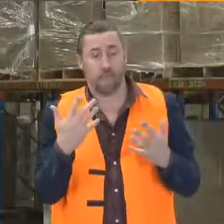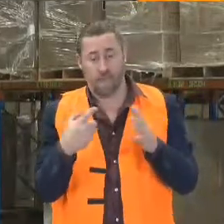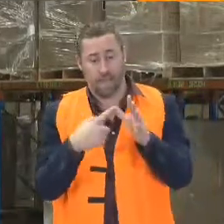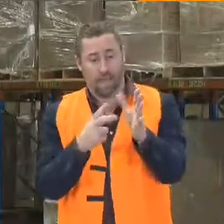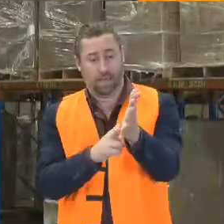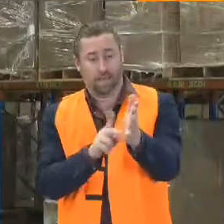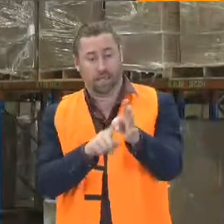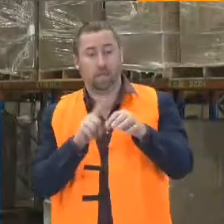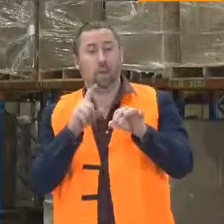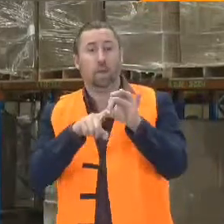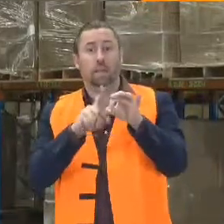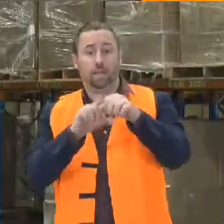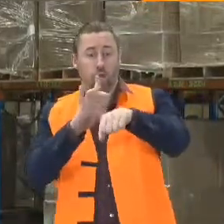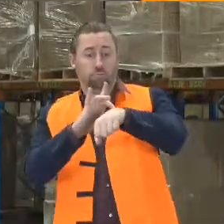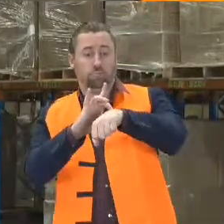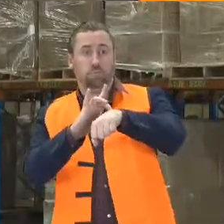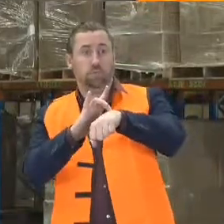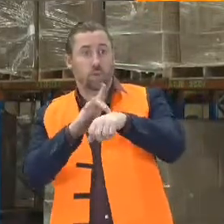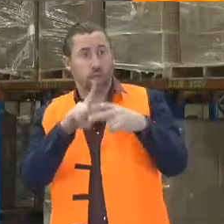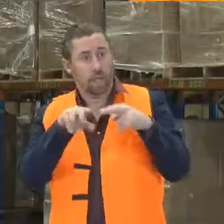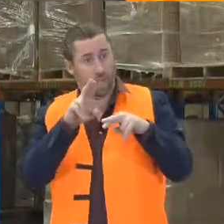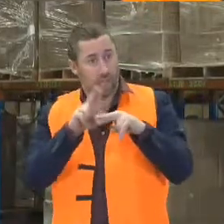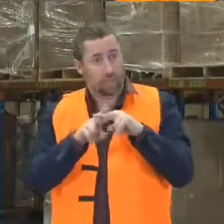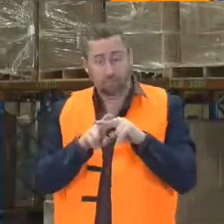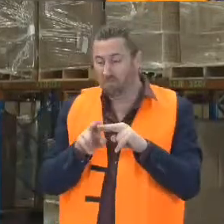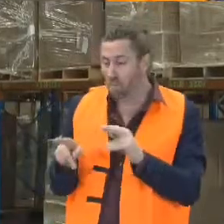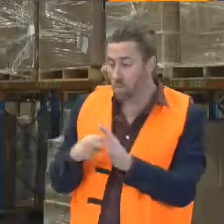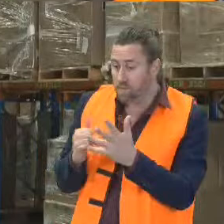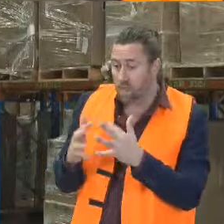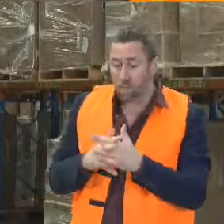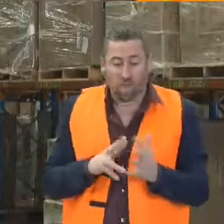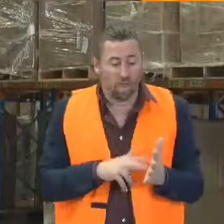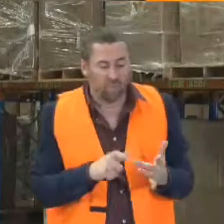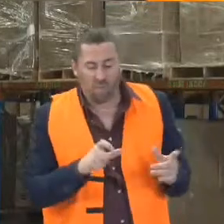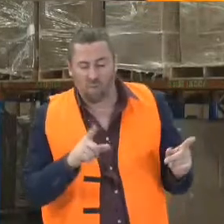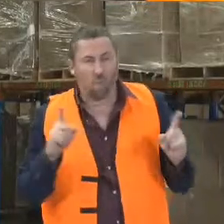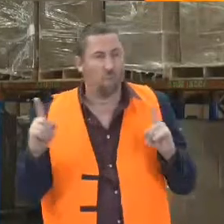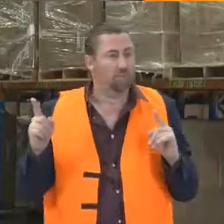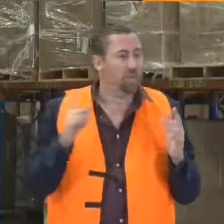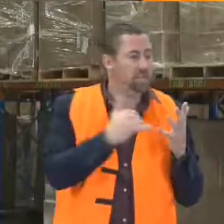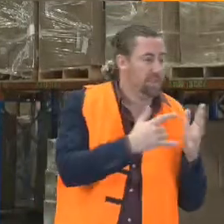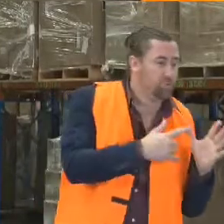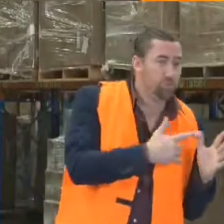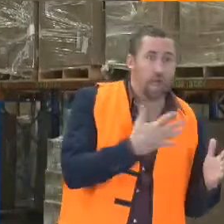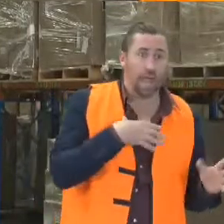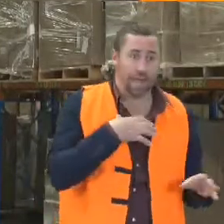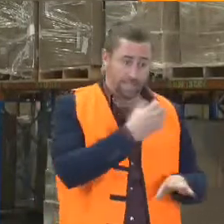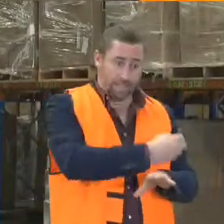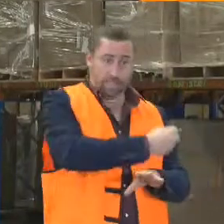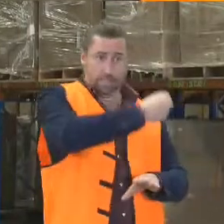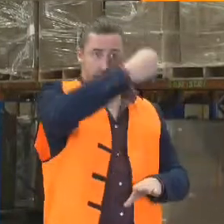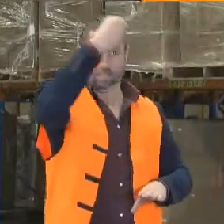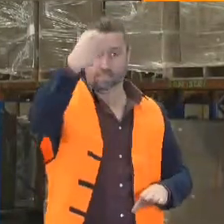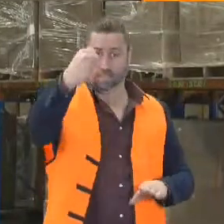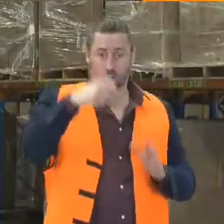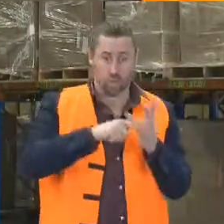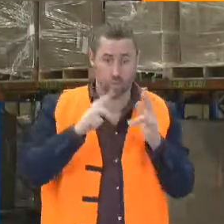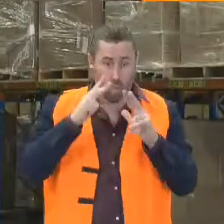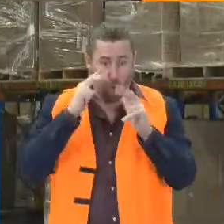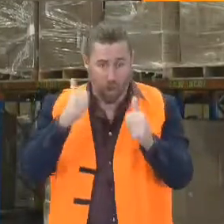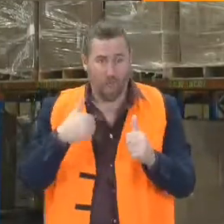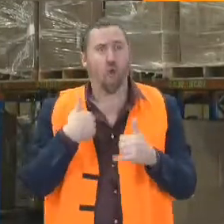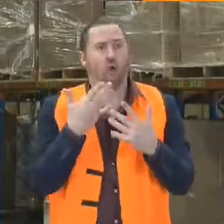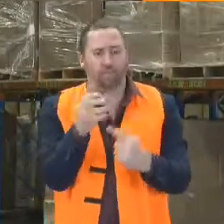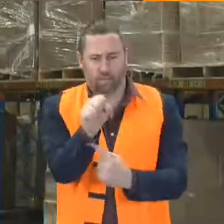in Queensland accepts a patient from another state because they believe that's essential for the care of that patient, then an exemption